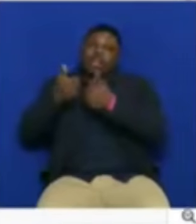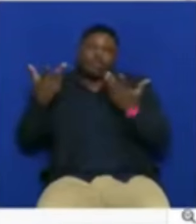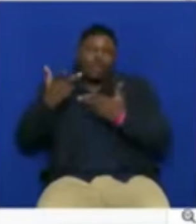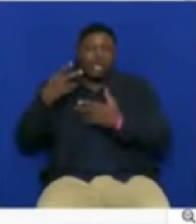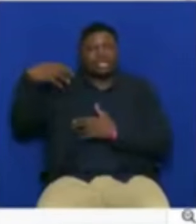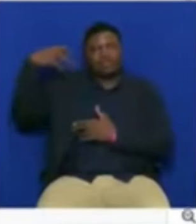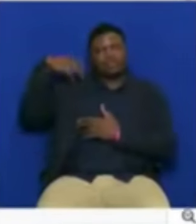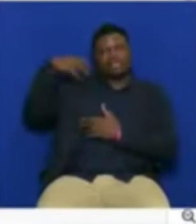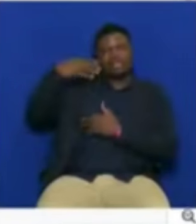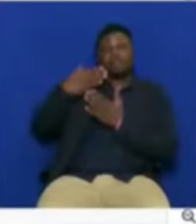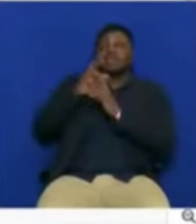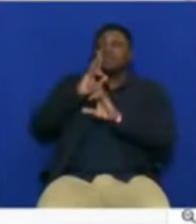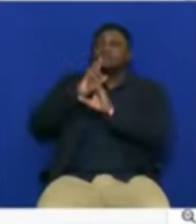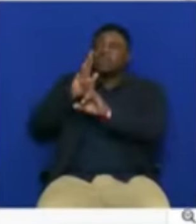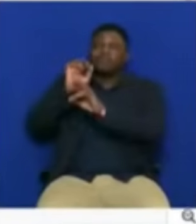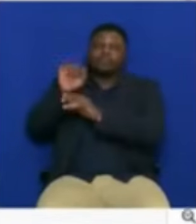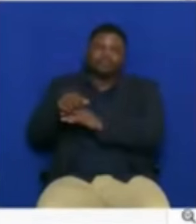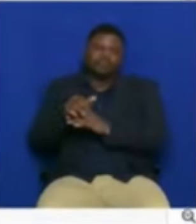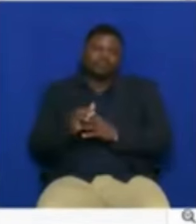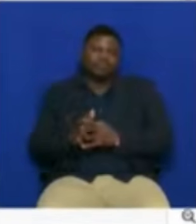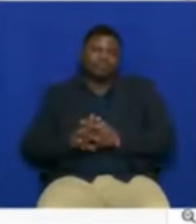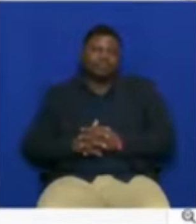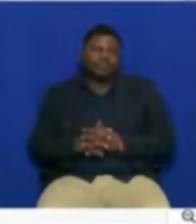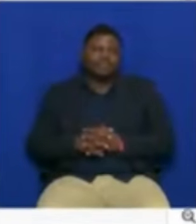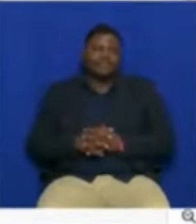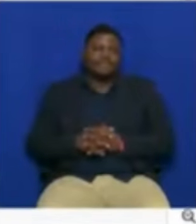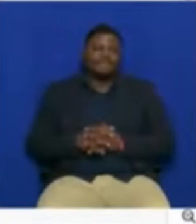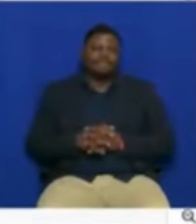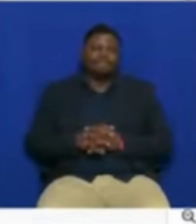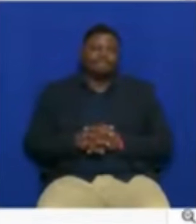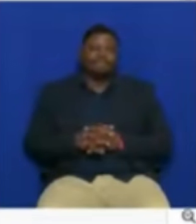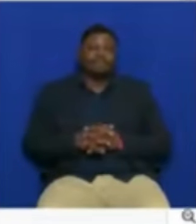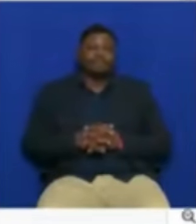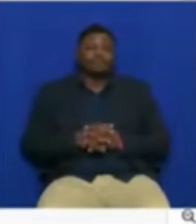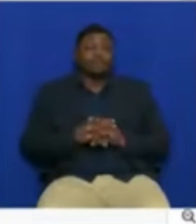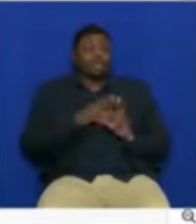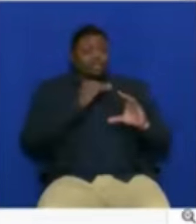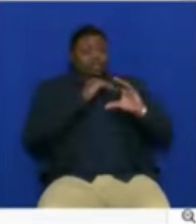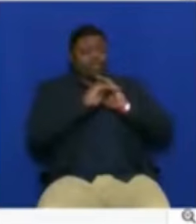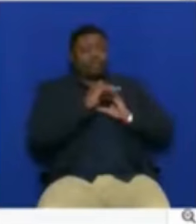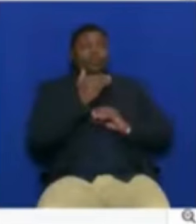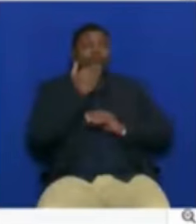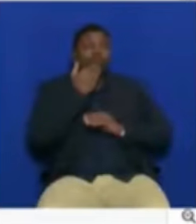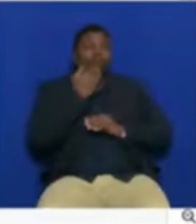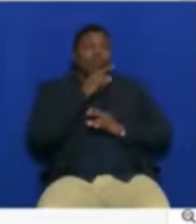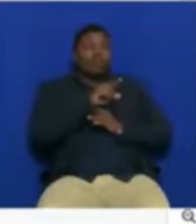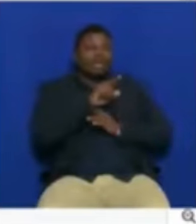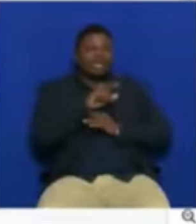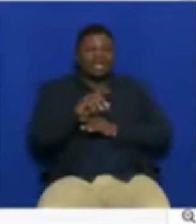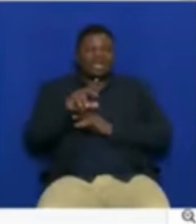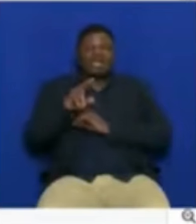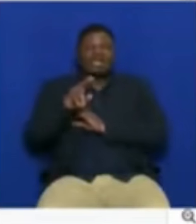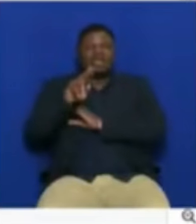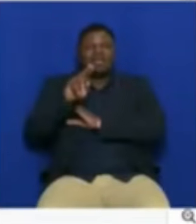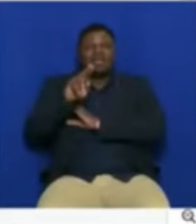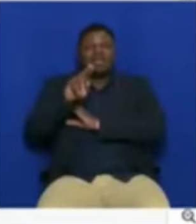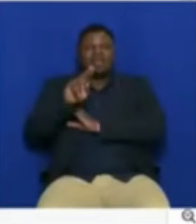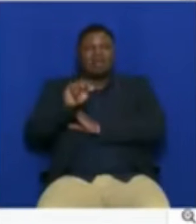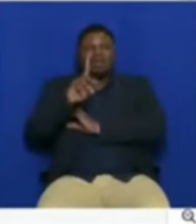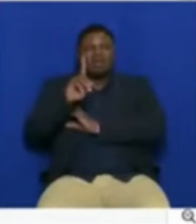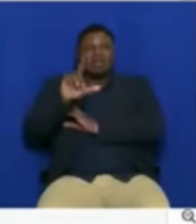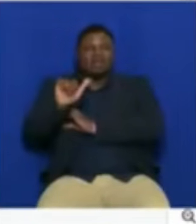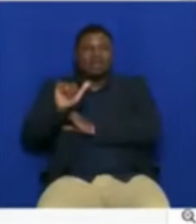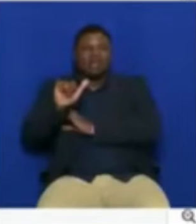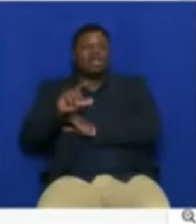by Major General Dada, and still at 287, you'll see that it's counted. Looks